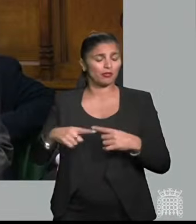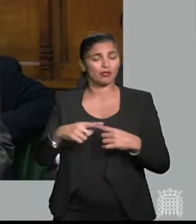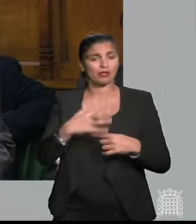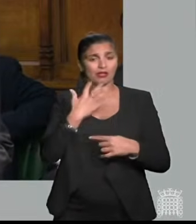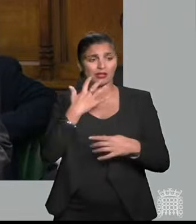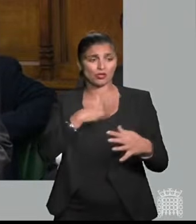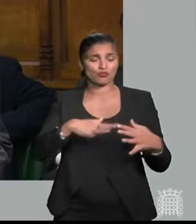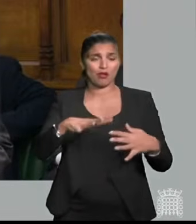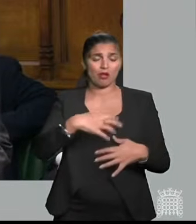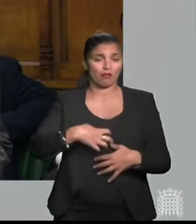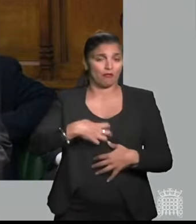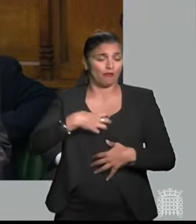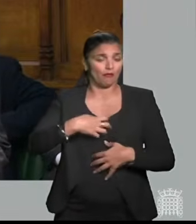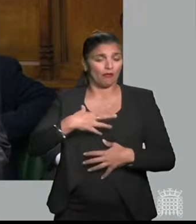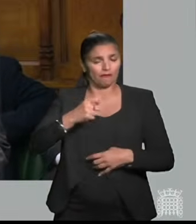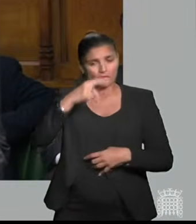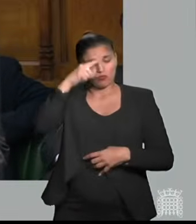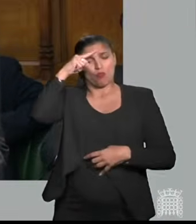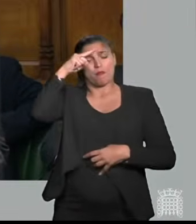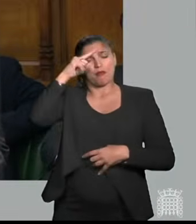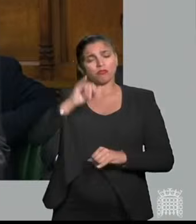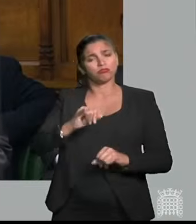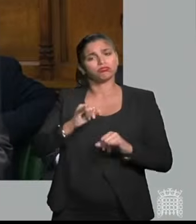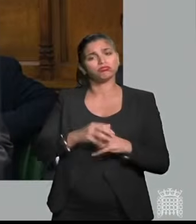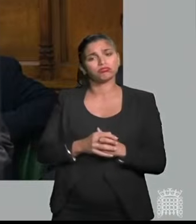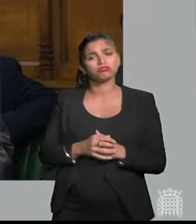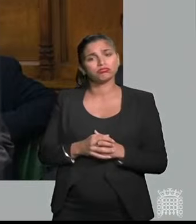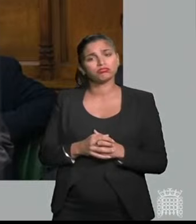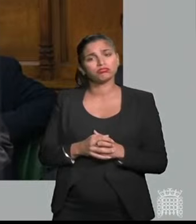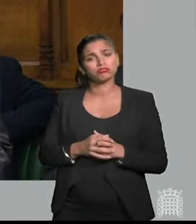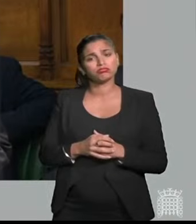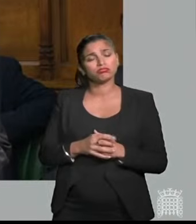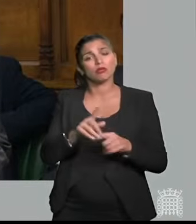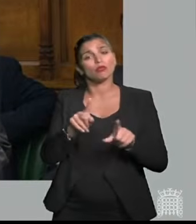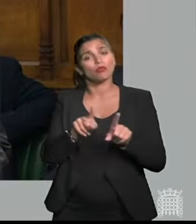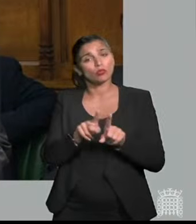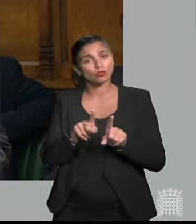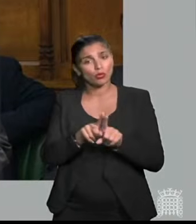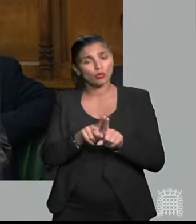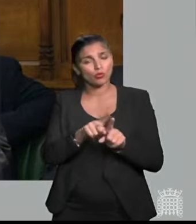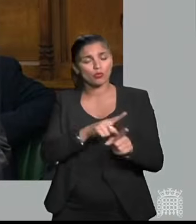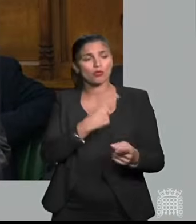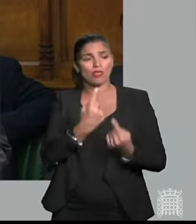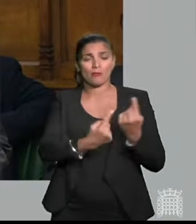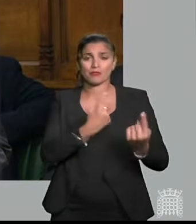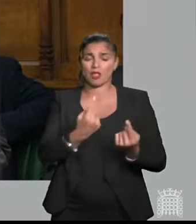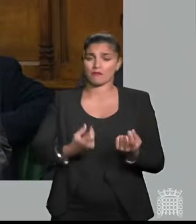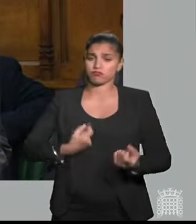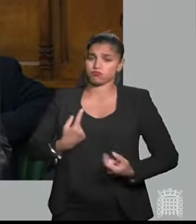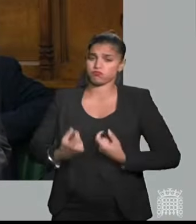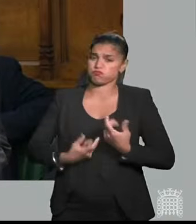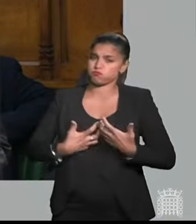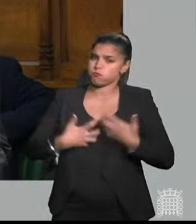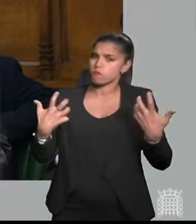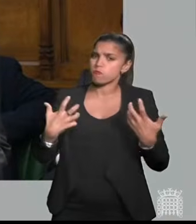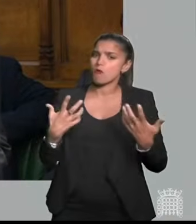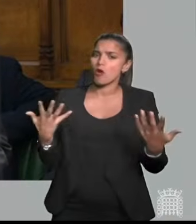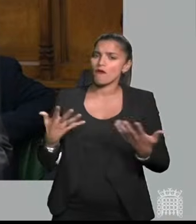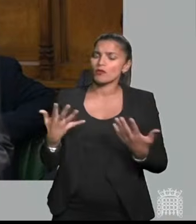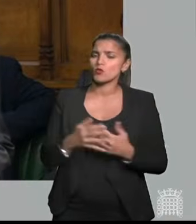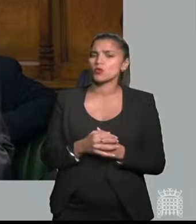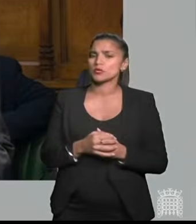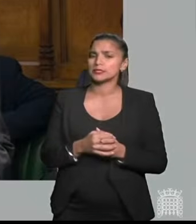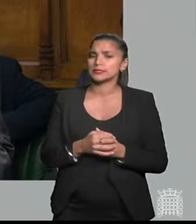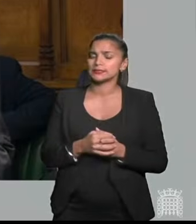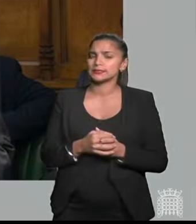nation after this event. And that is shock and trauma that is also accompanied by a rage. And the